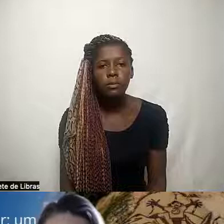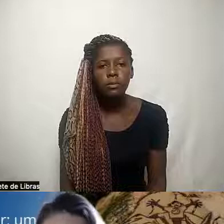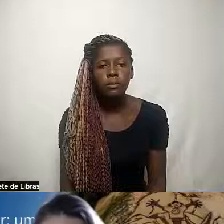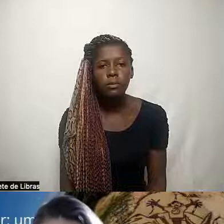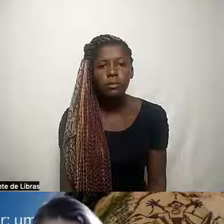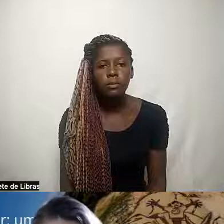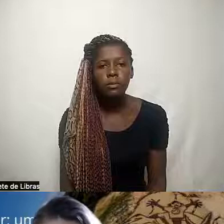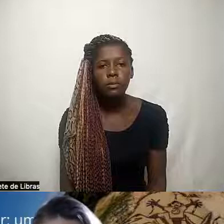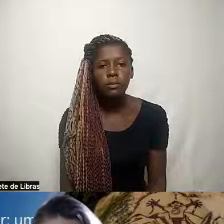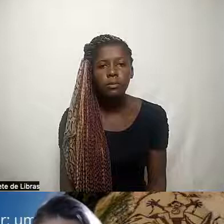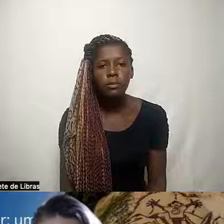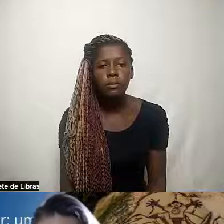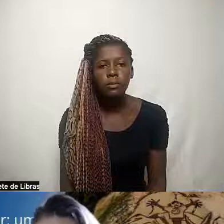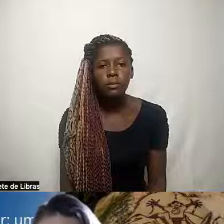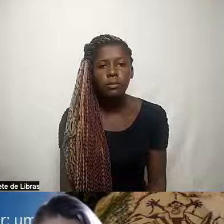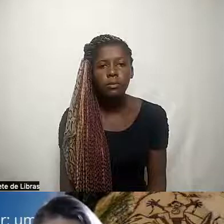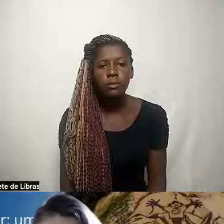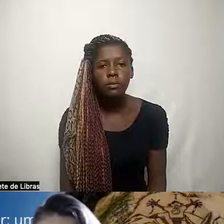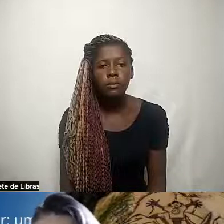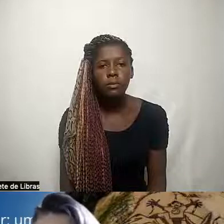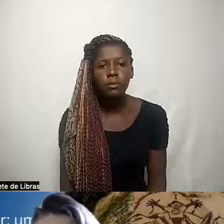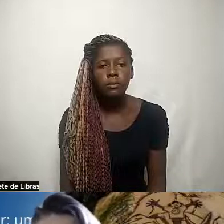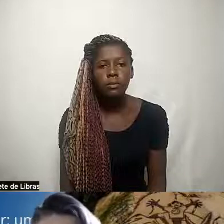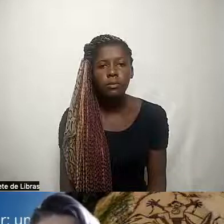ocean. So through awareness, we try to